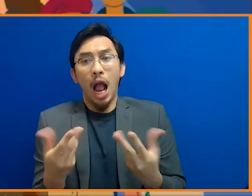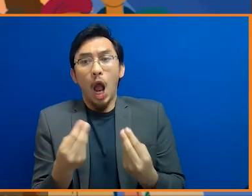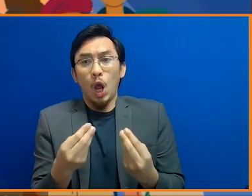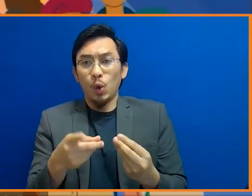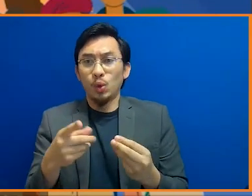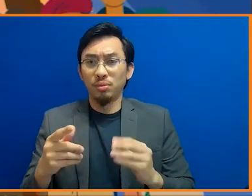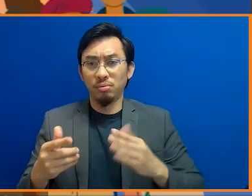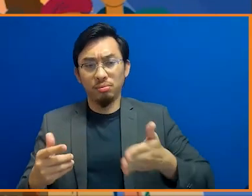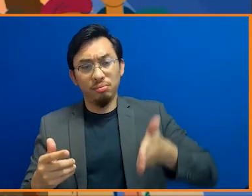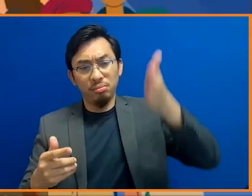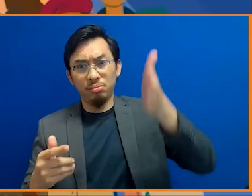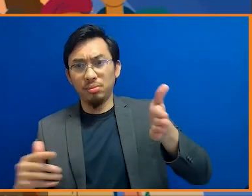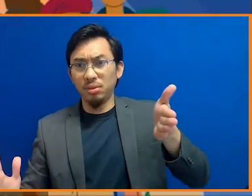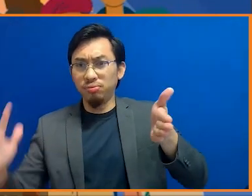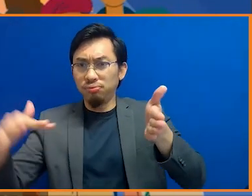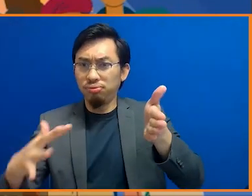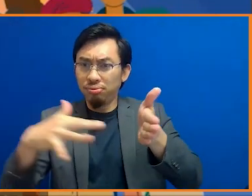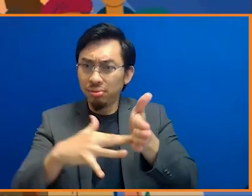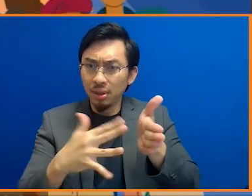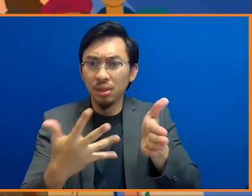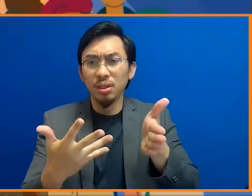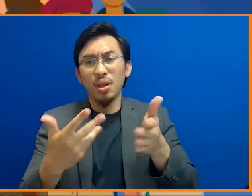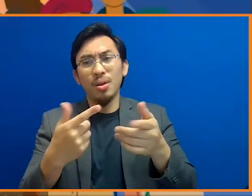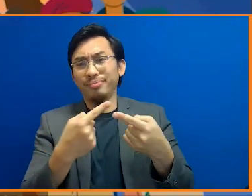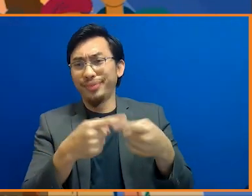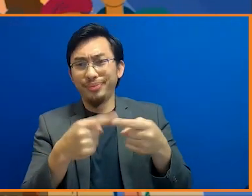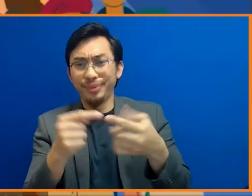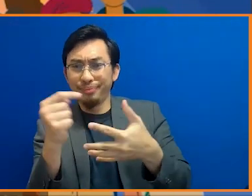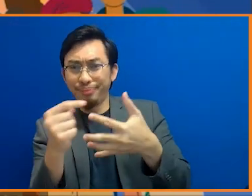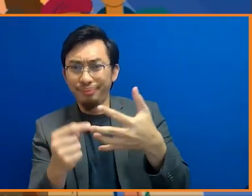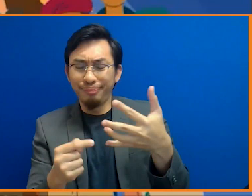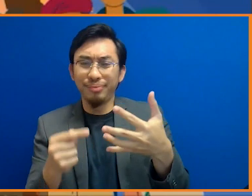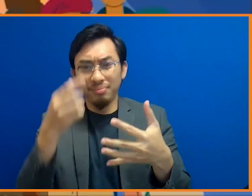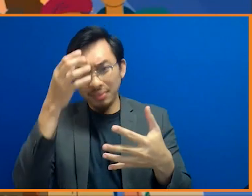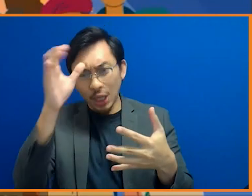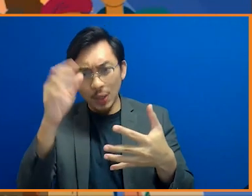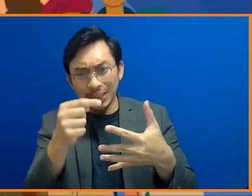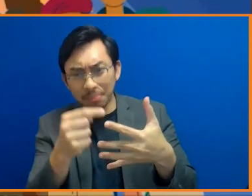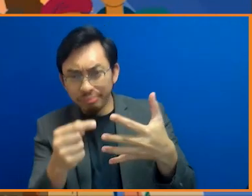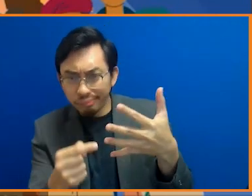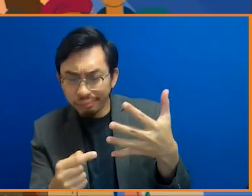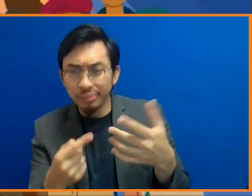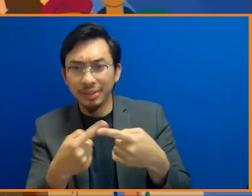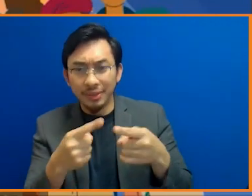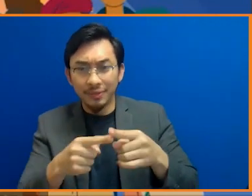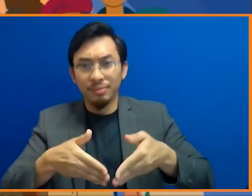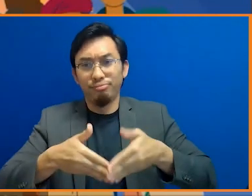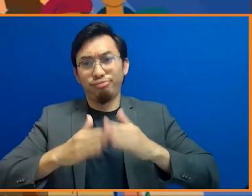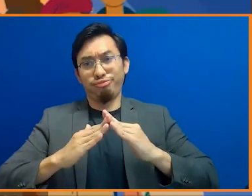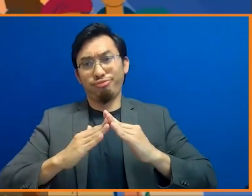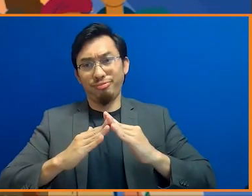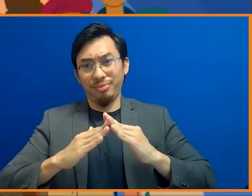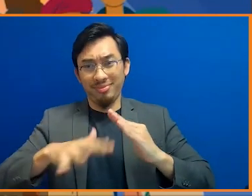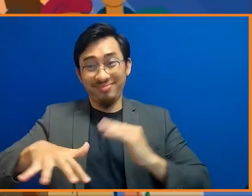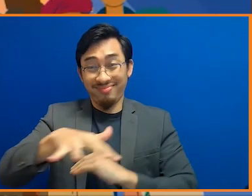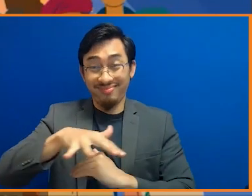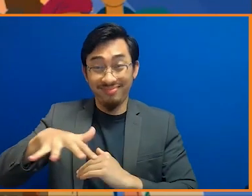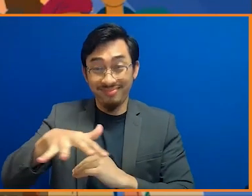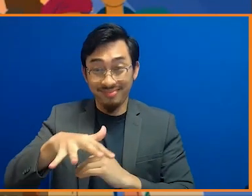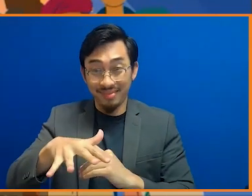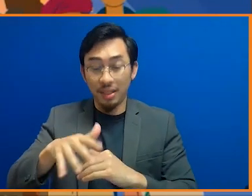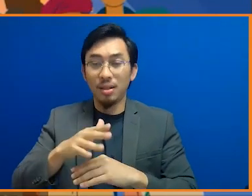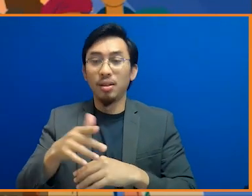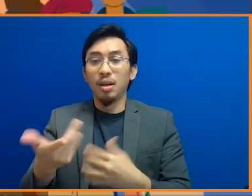construct seawalls or having coastal forests, a very thick coastal forest, or deserted coastal plain